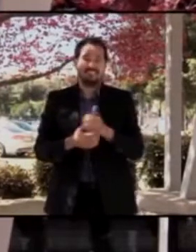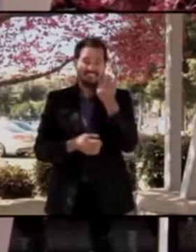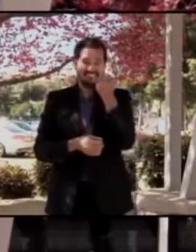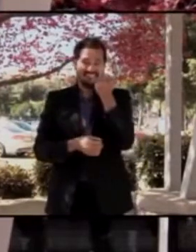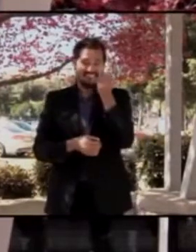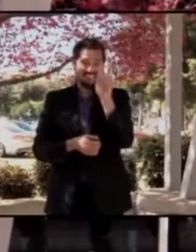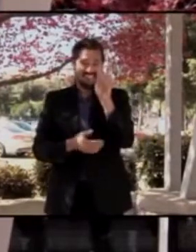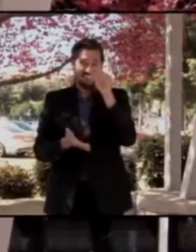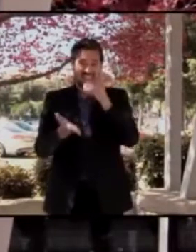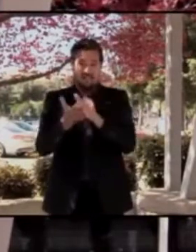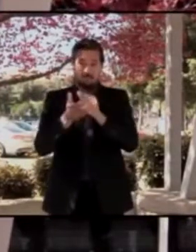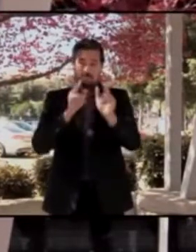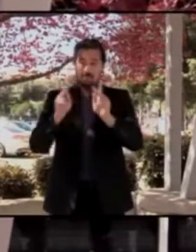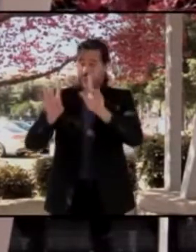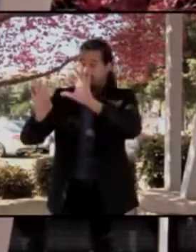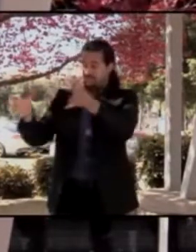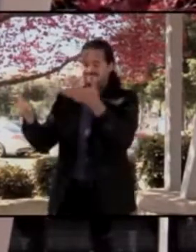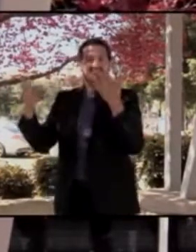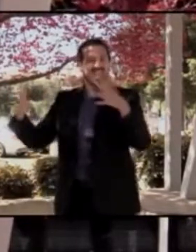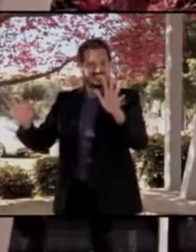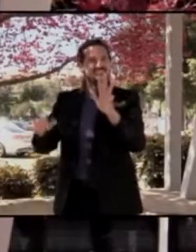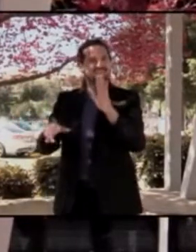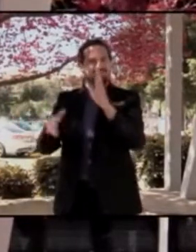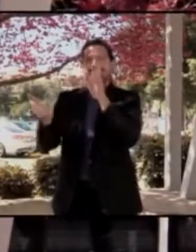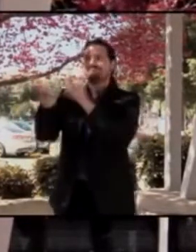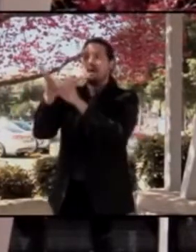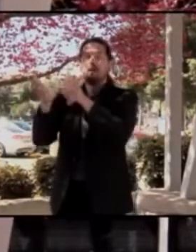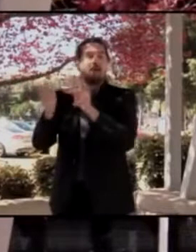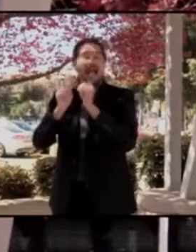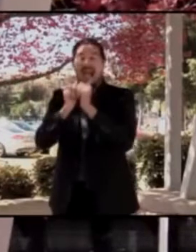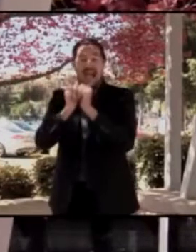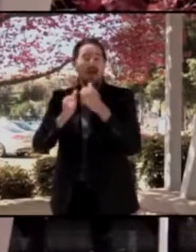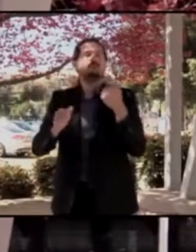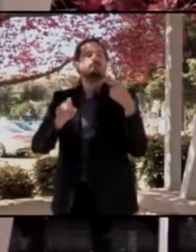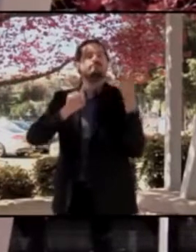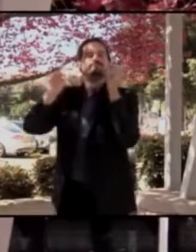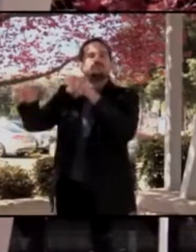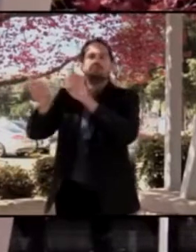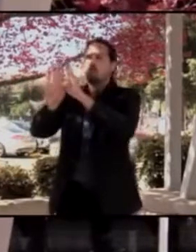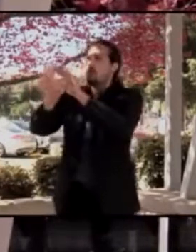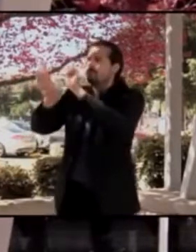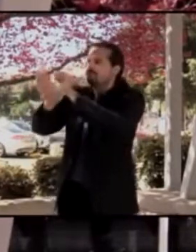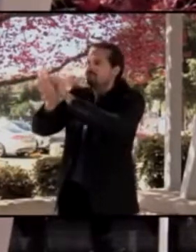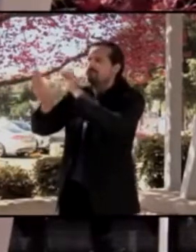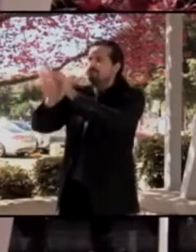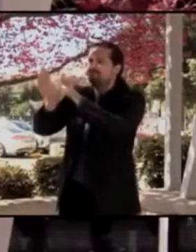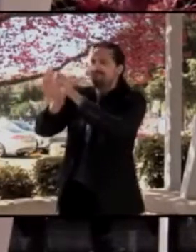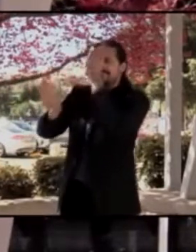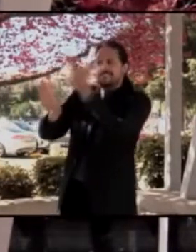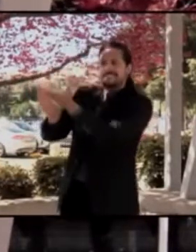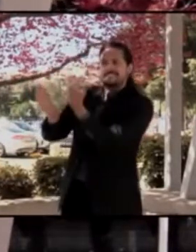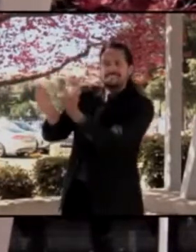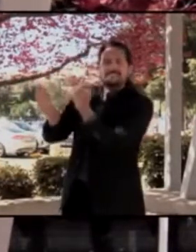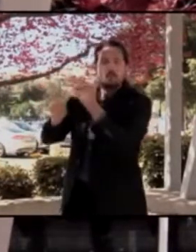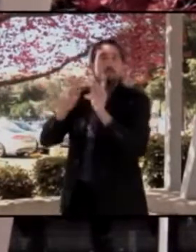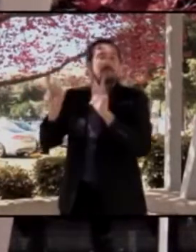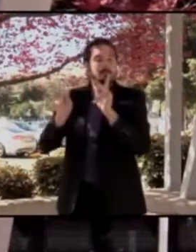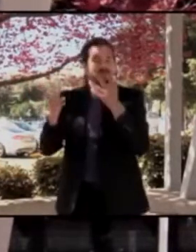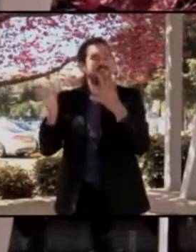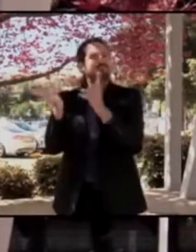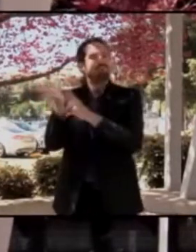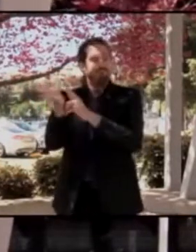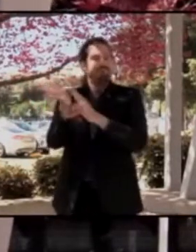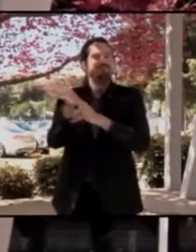outreach efforts in our hardest hit census tracts. We also have 5 mobile pop-up teams